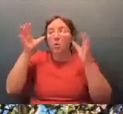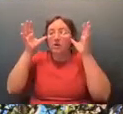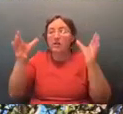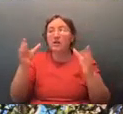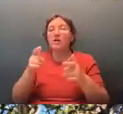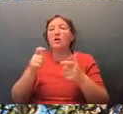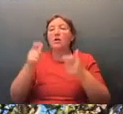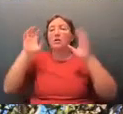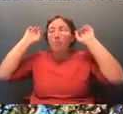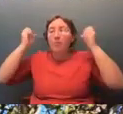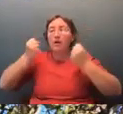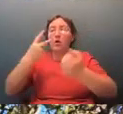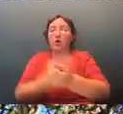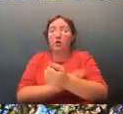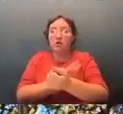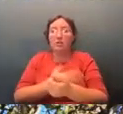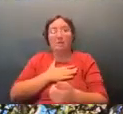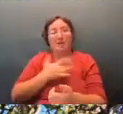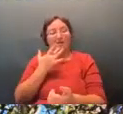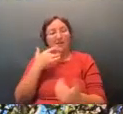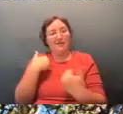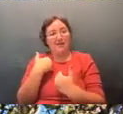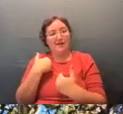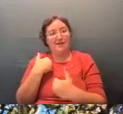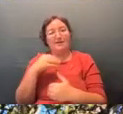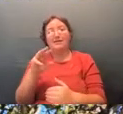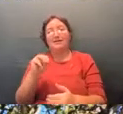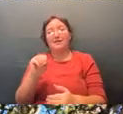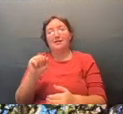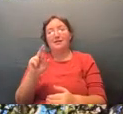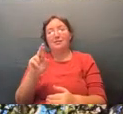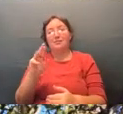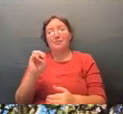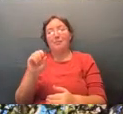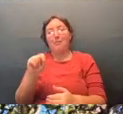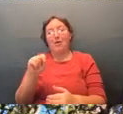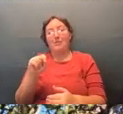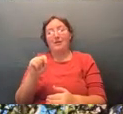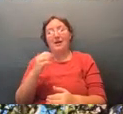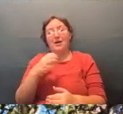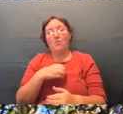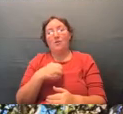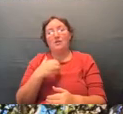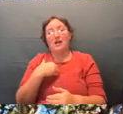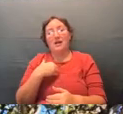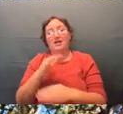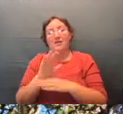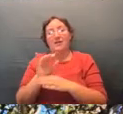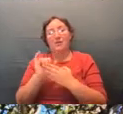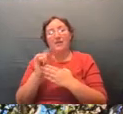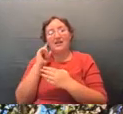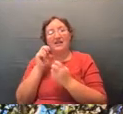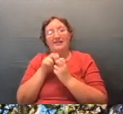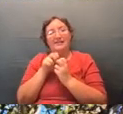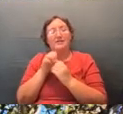sheep, and my favorite animal of all time is the marmot. I wish I had a video of a marmot squealing, but we'll save